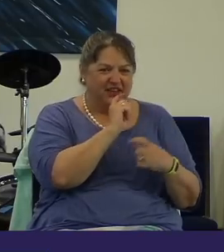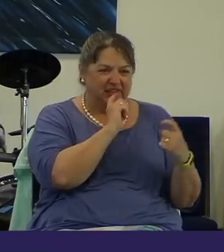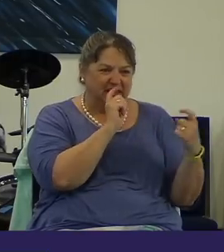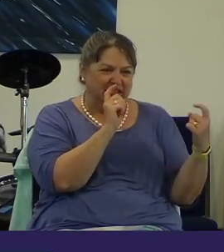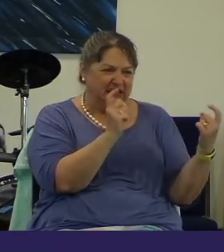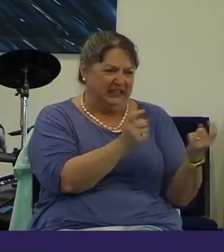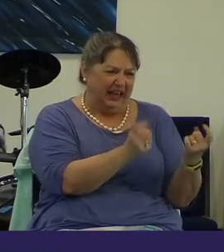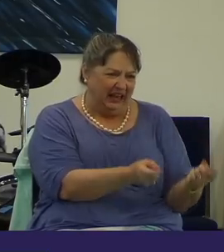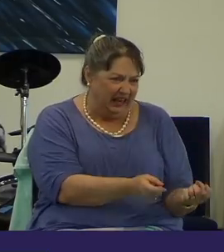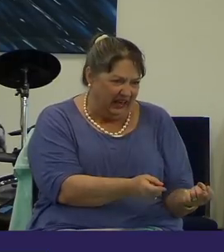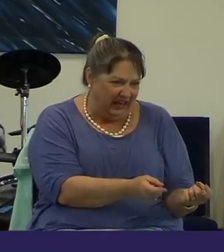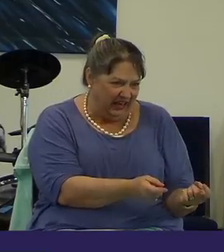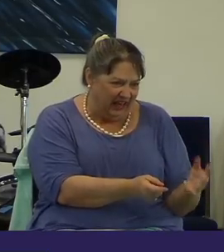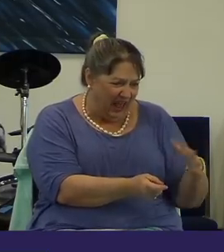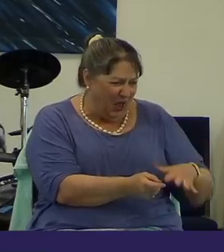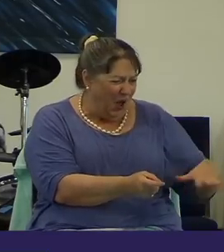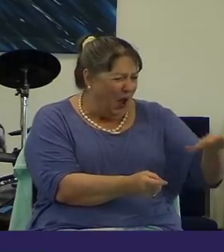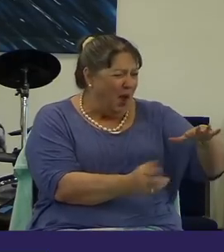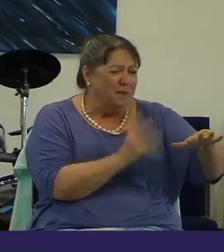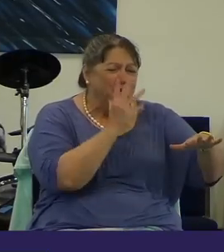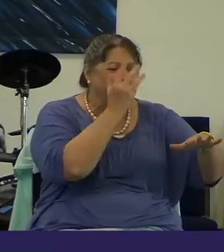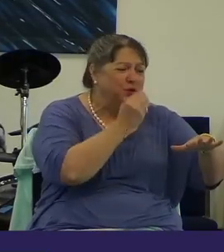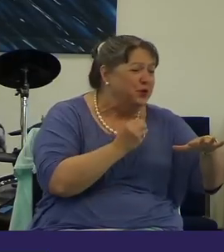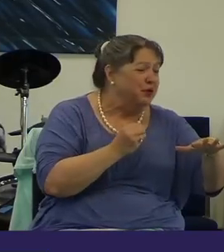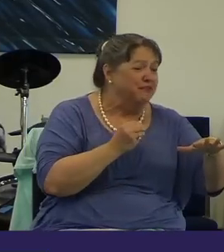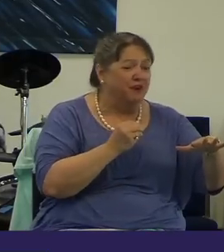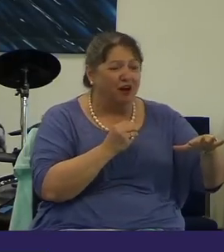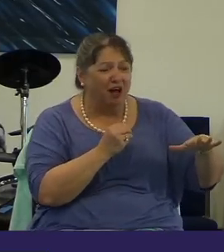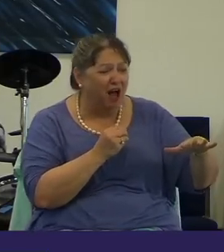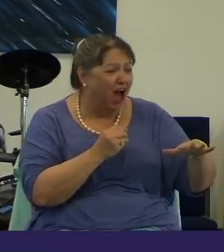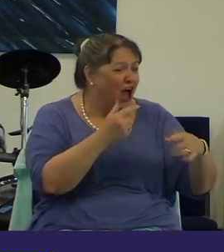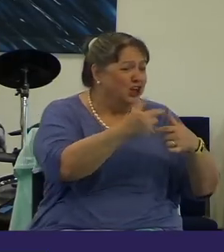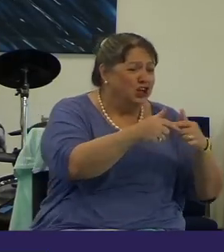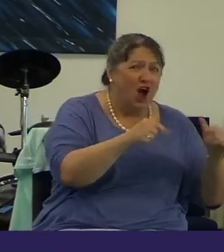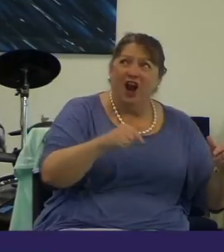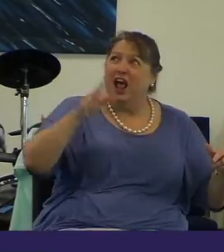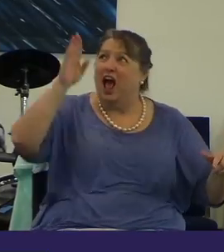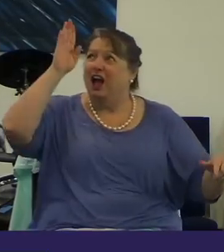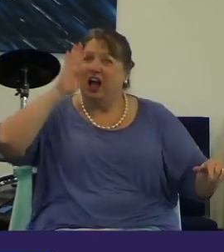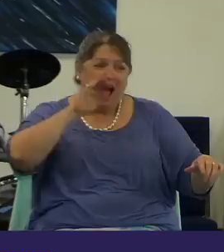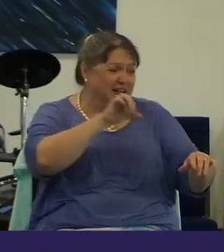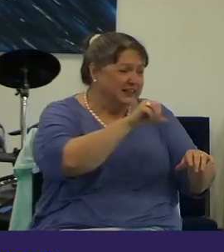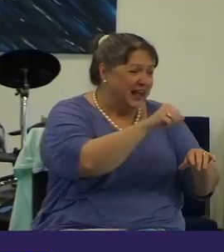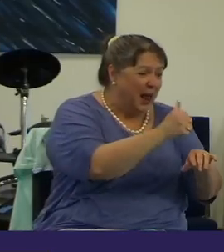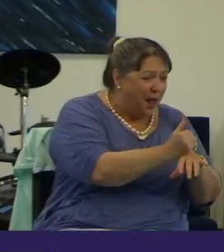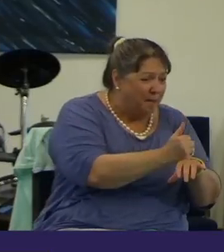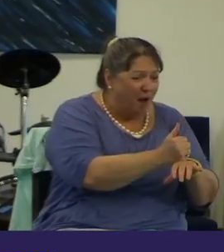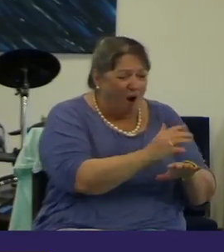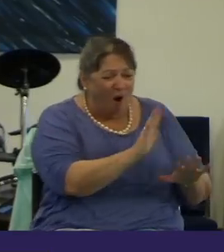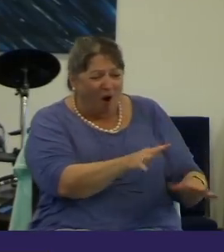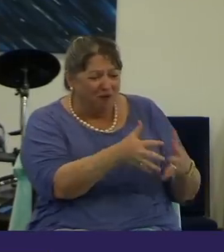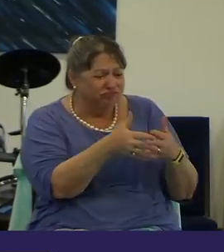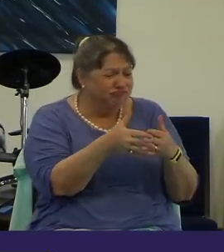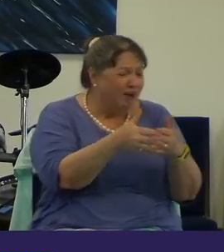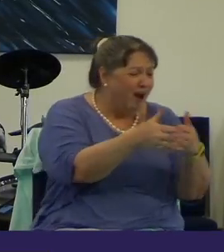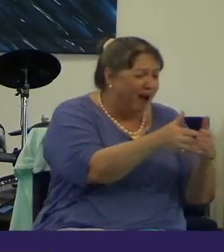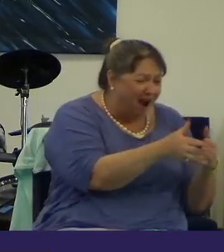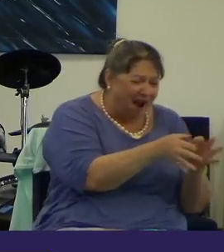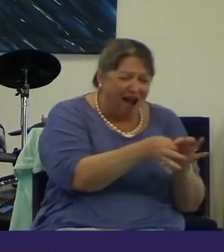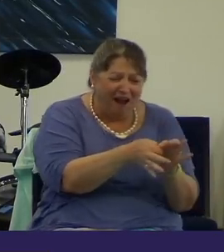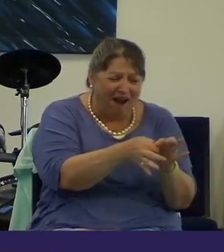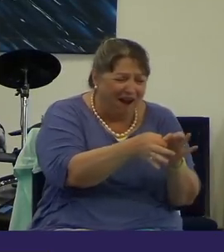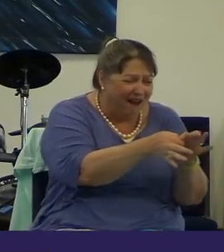beautiful, colorful, awesome, with water and oil garden that God provided for his people, where there was harmony and intimacy with